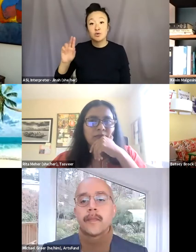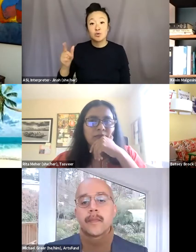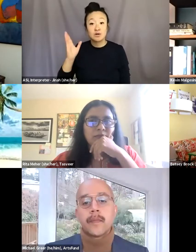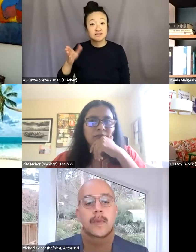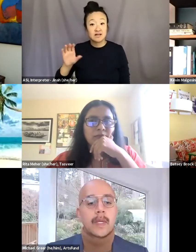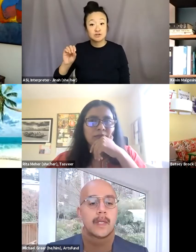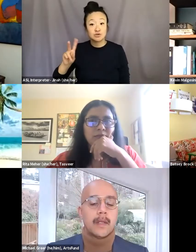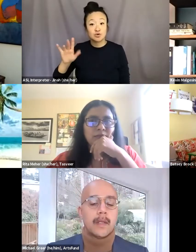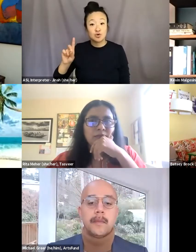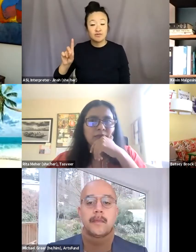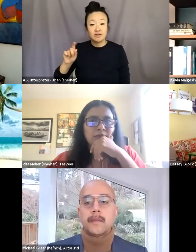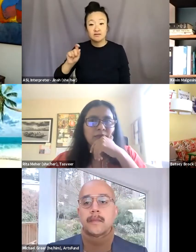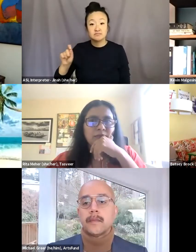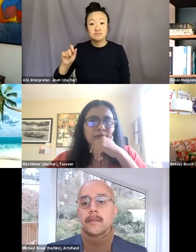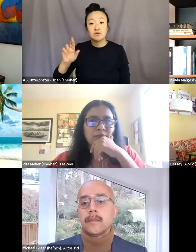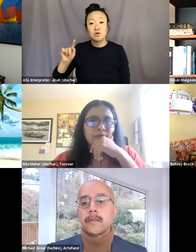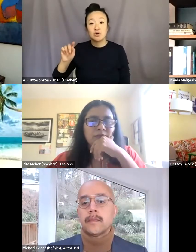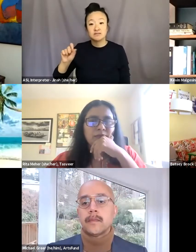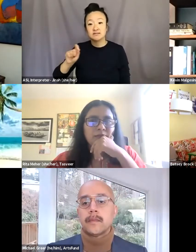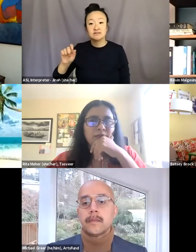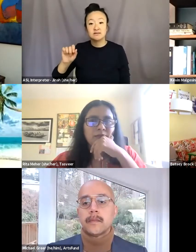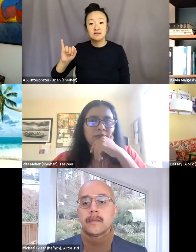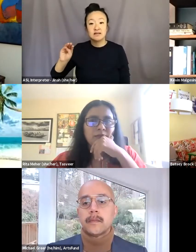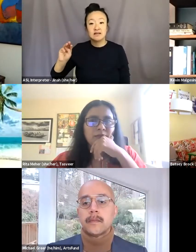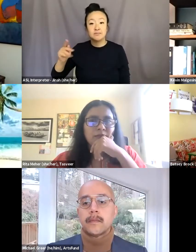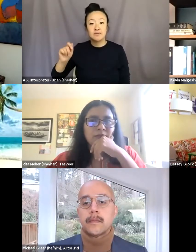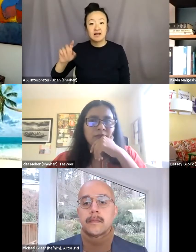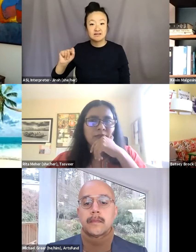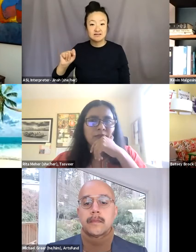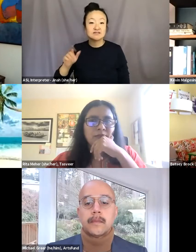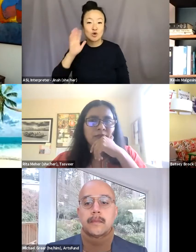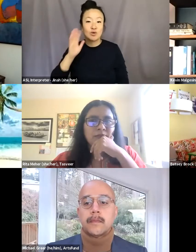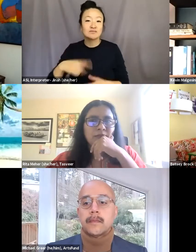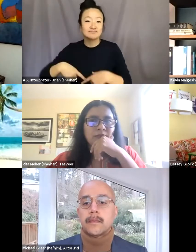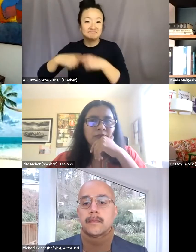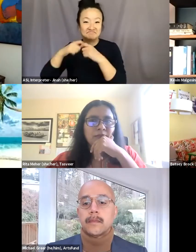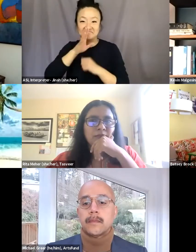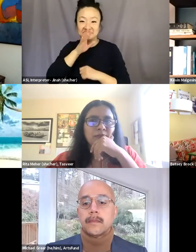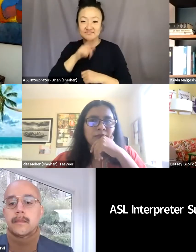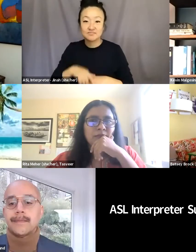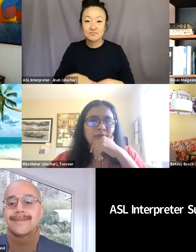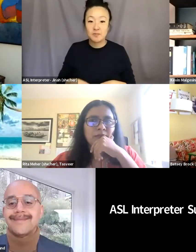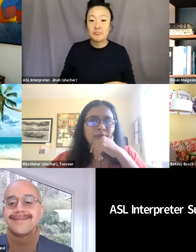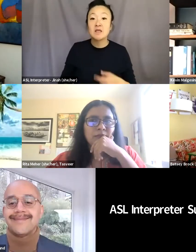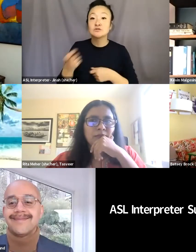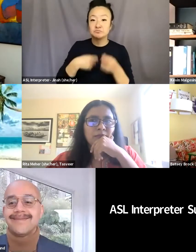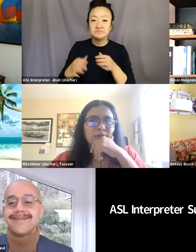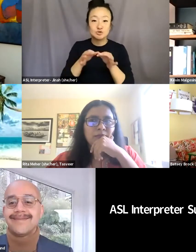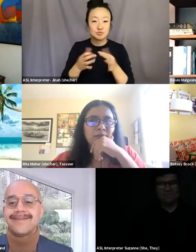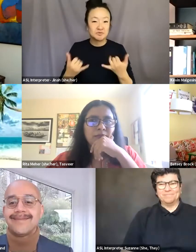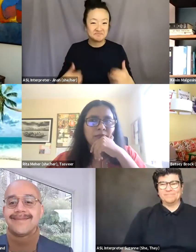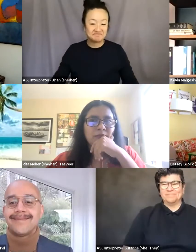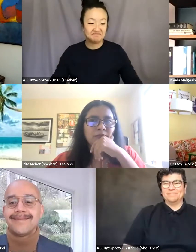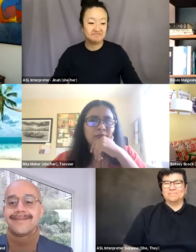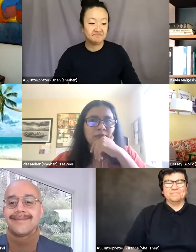artsfund.org/COVID Arts Impacts. I'm also going to take a quick pause of speaking so the ASL interpreters can switch.